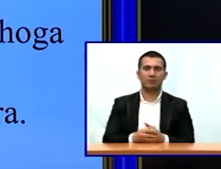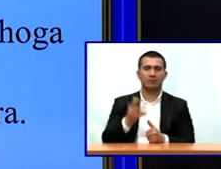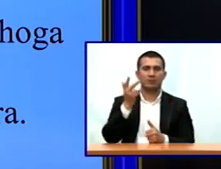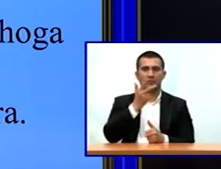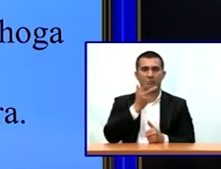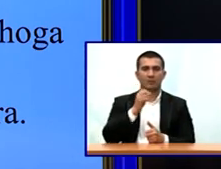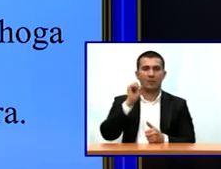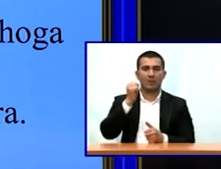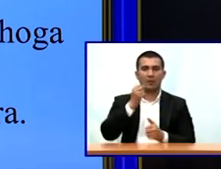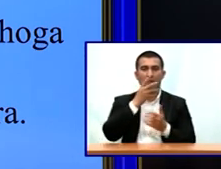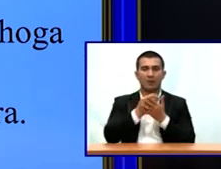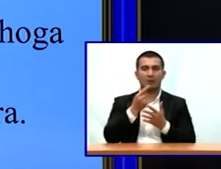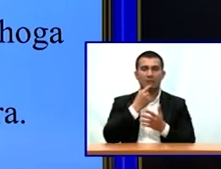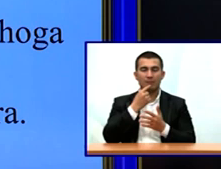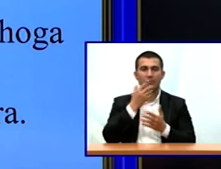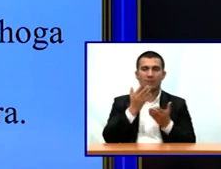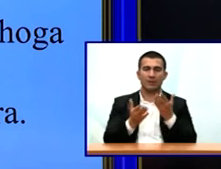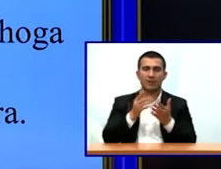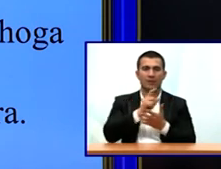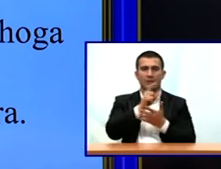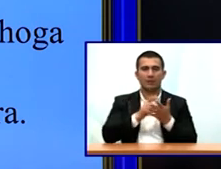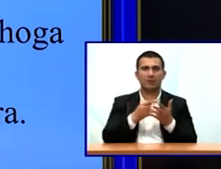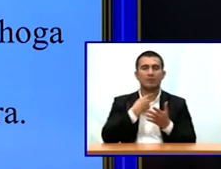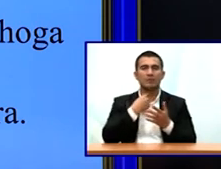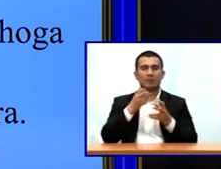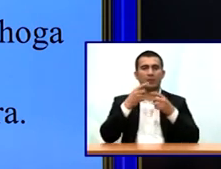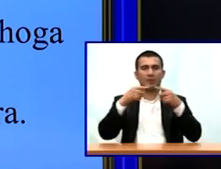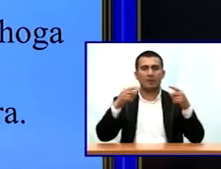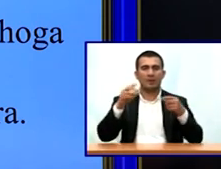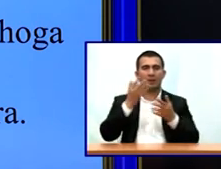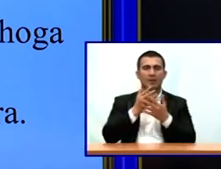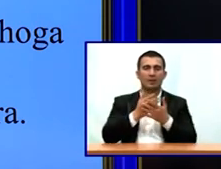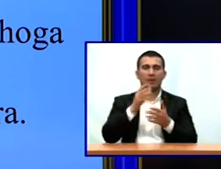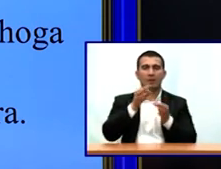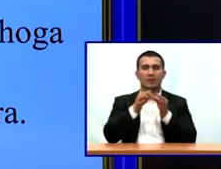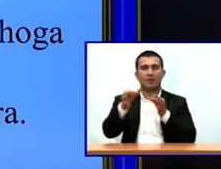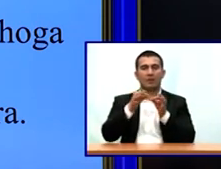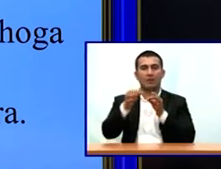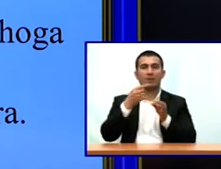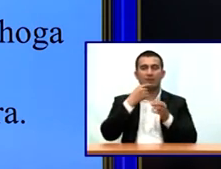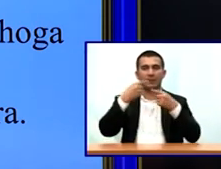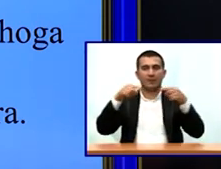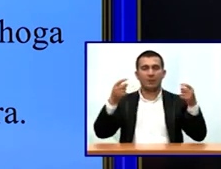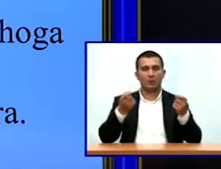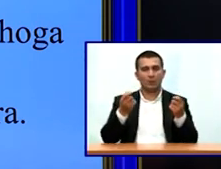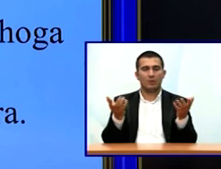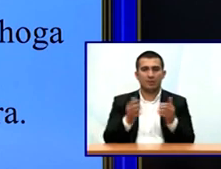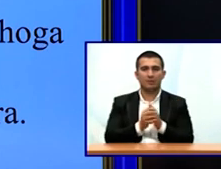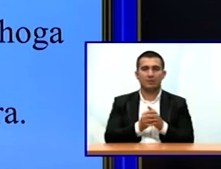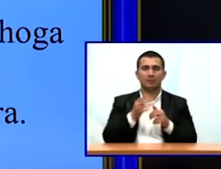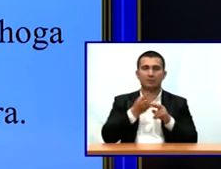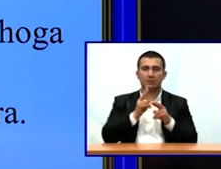Uchinchisi, adabiy tilga yoki shevalarga xos bo'lishiga ko'ra. To'rtinchisi, ma'no